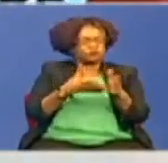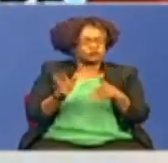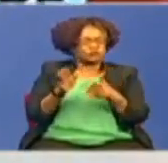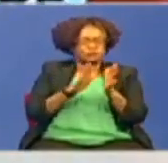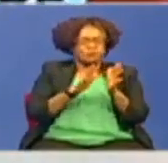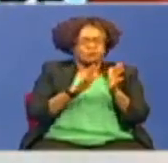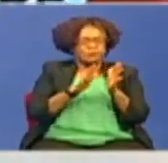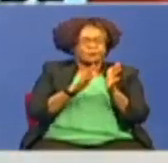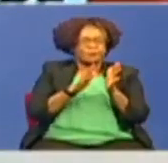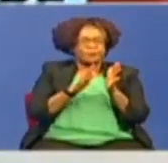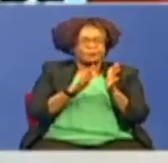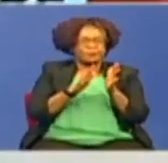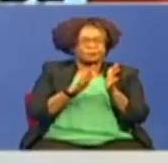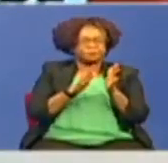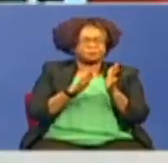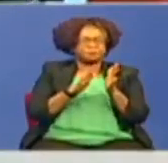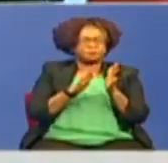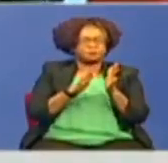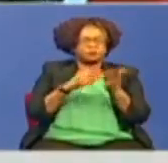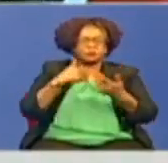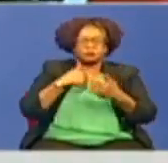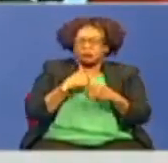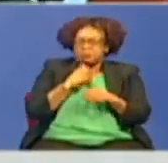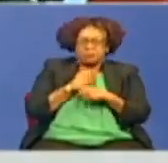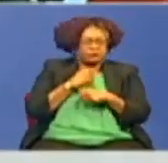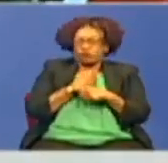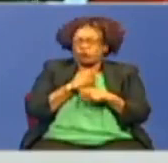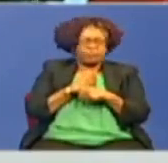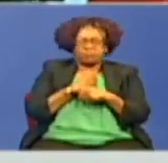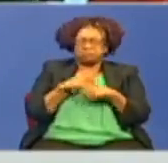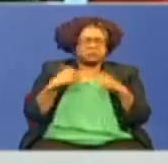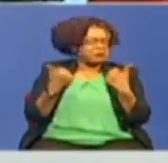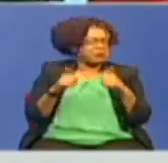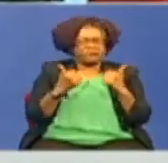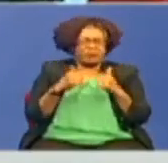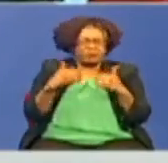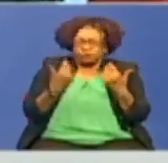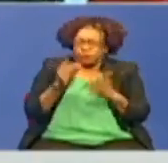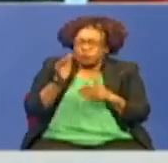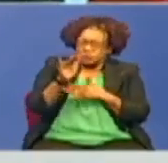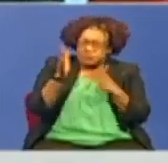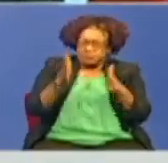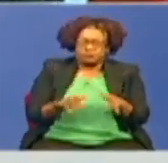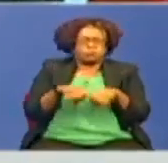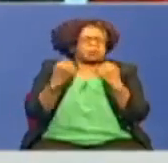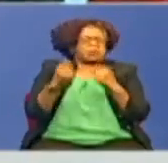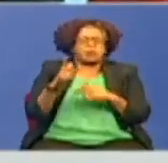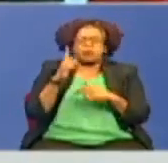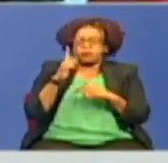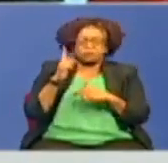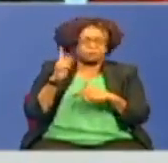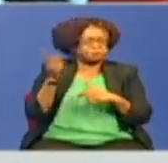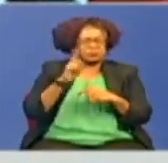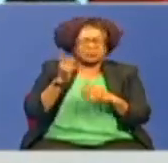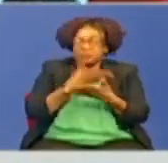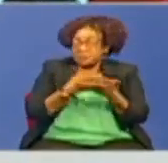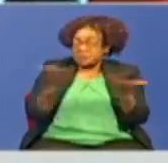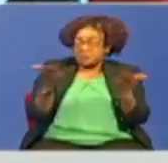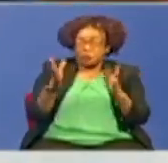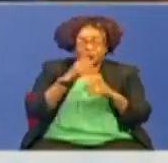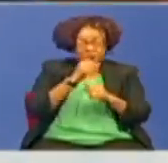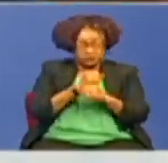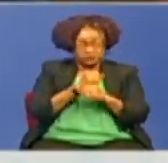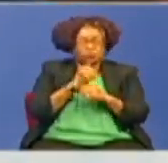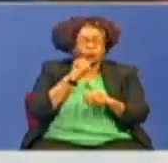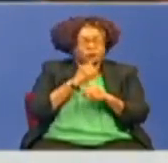job has never been, and will never be, to ask anybody to break the law, any saga, any organization that we are